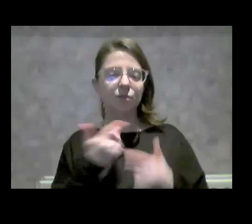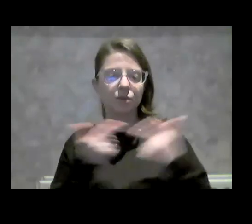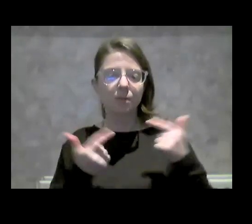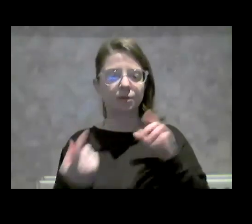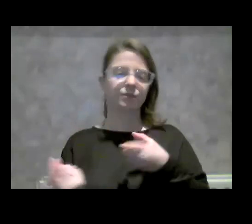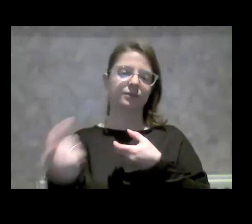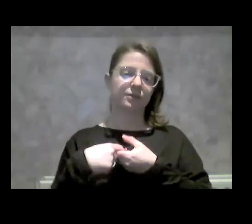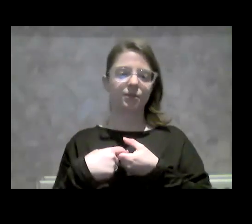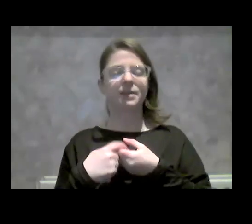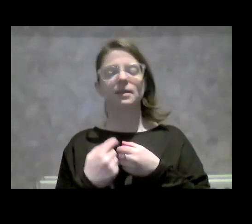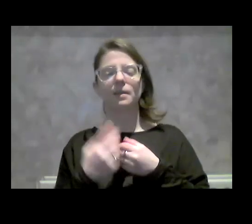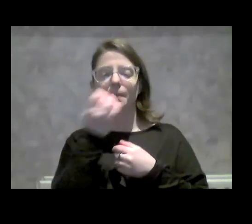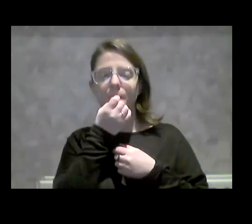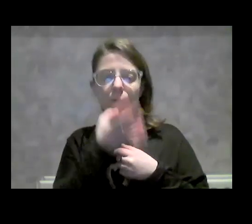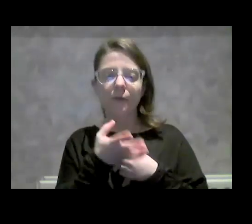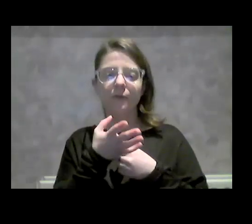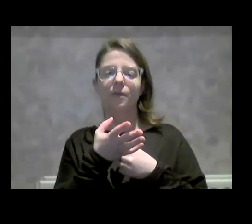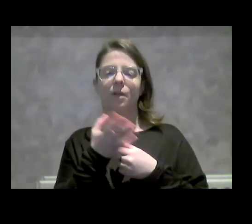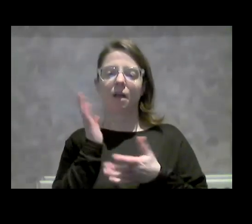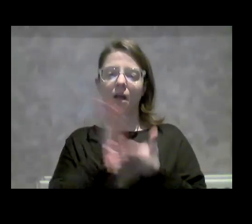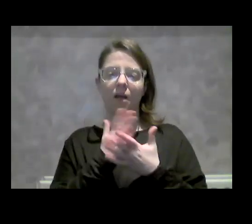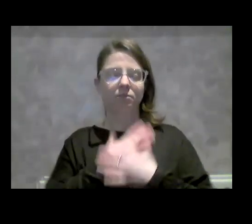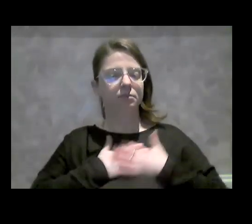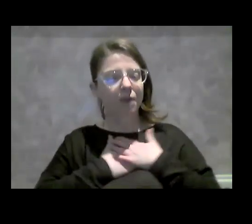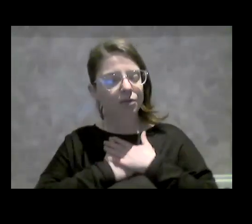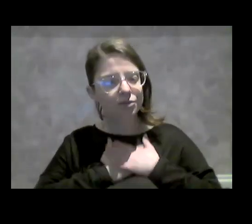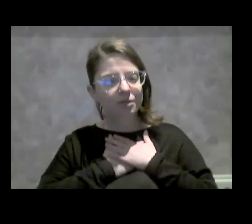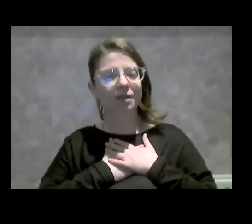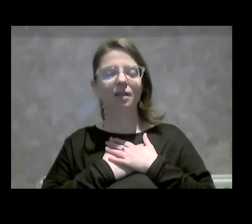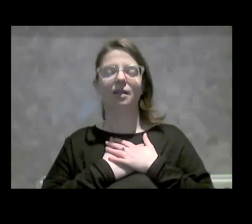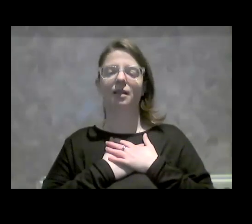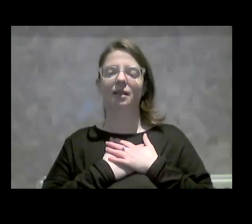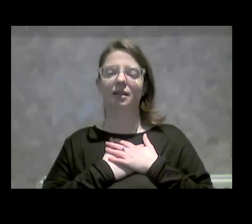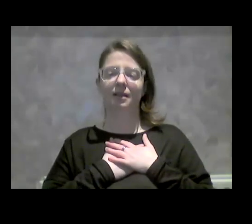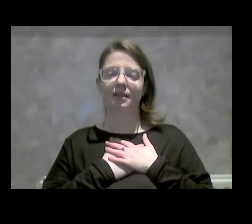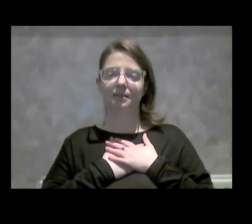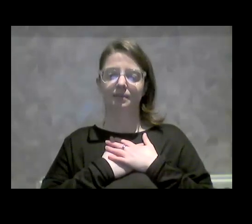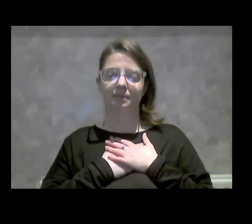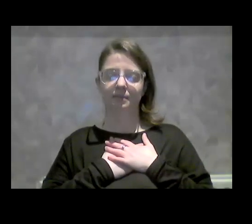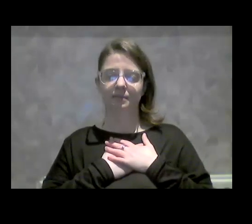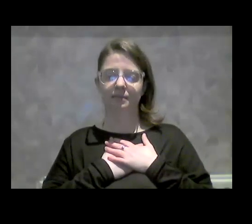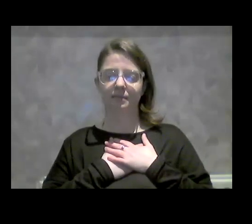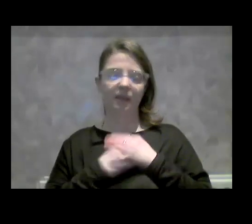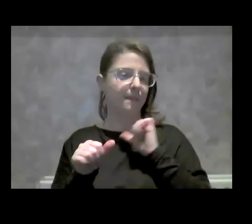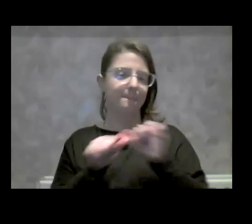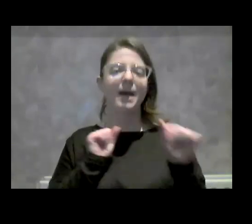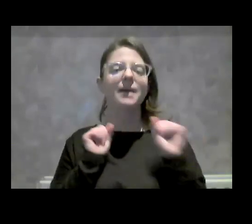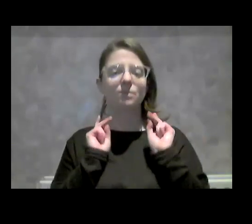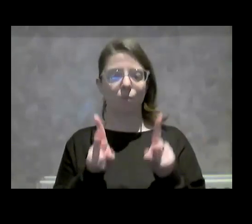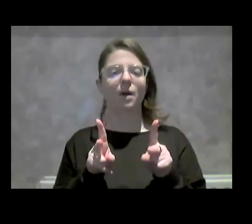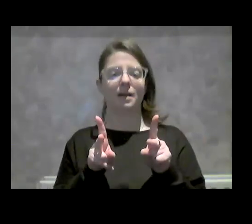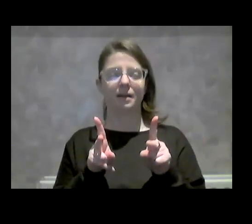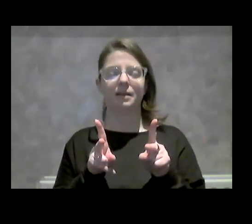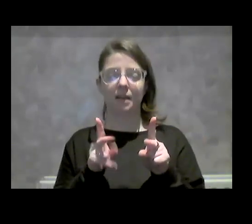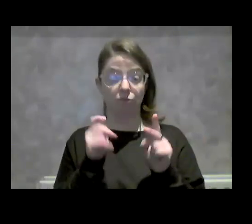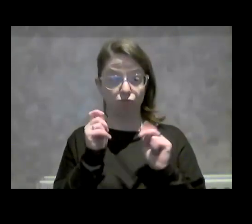me tonight. It's been so beautiful and actually really emotional, in like the best way. I think it's